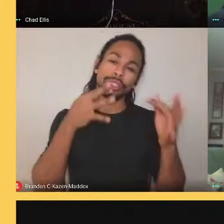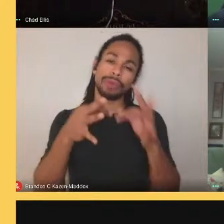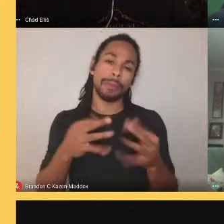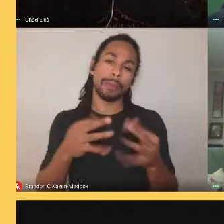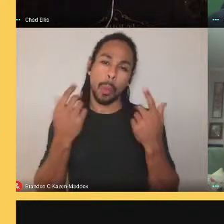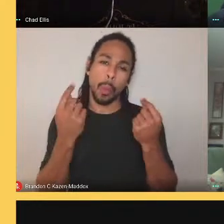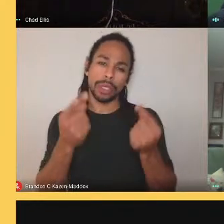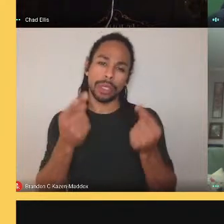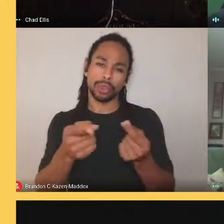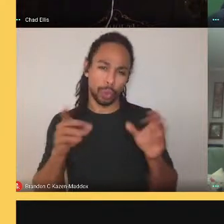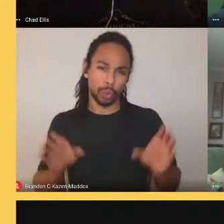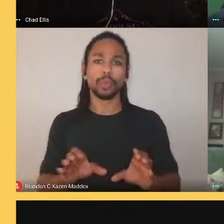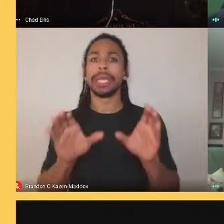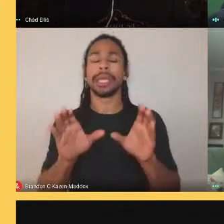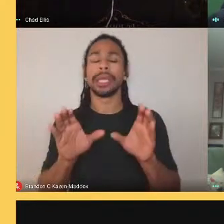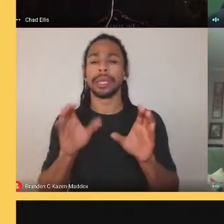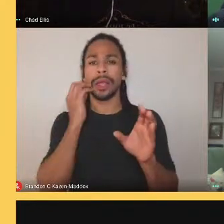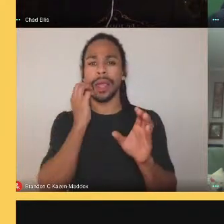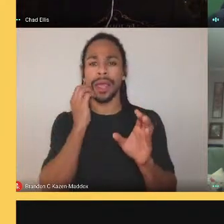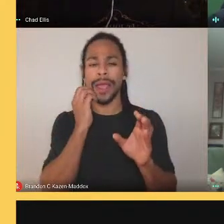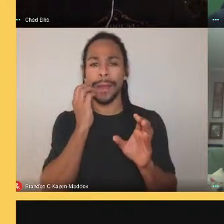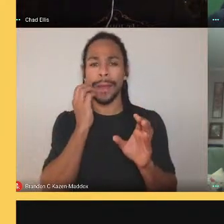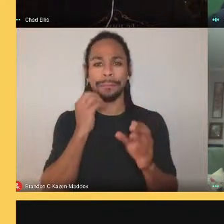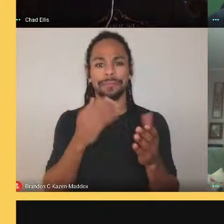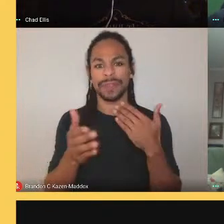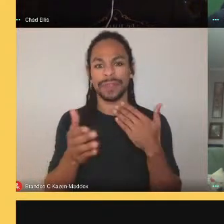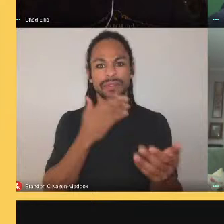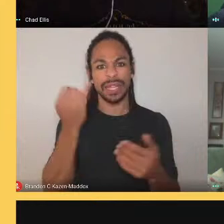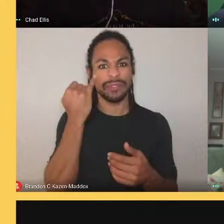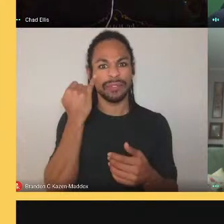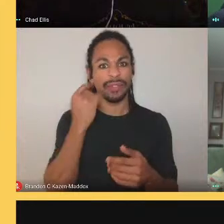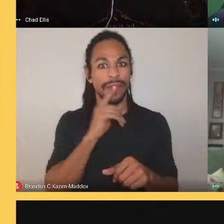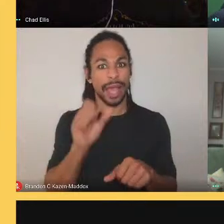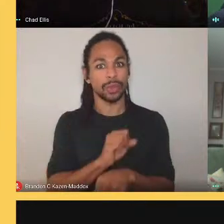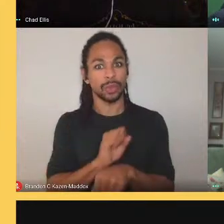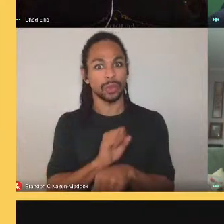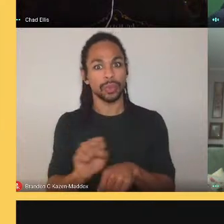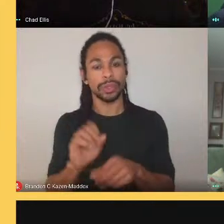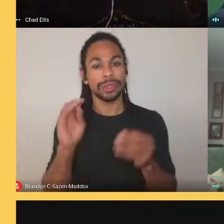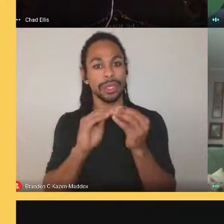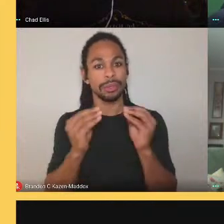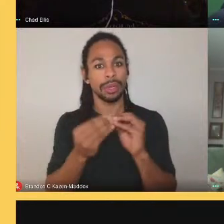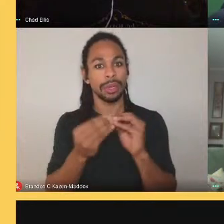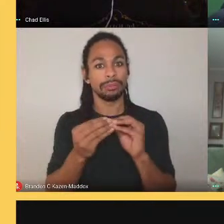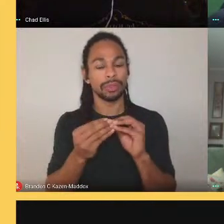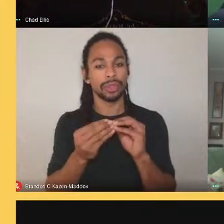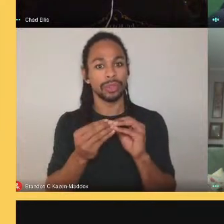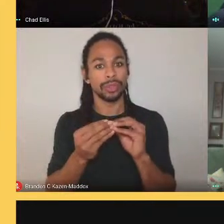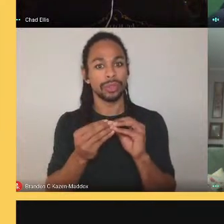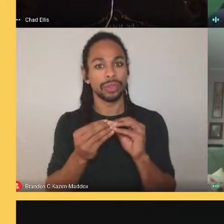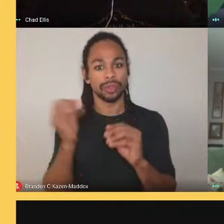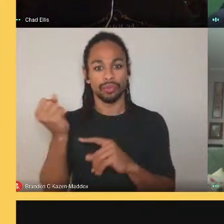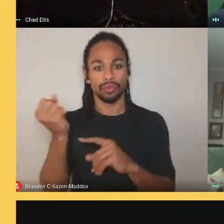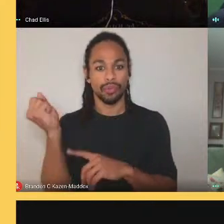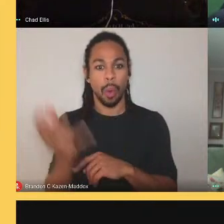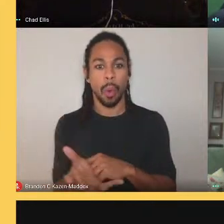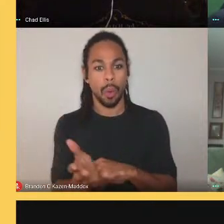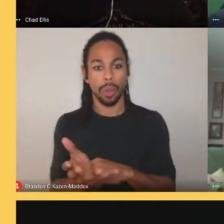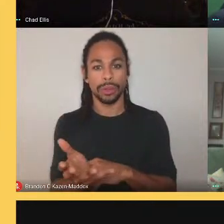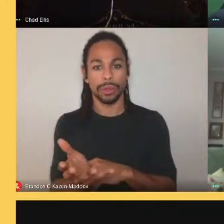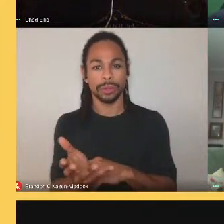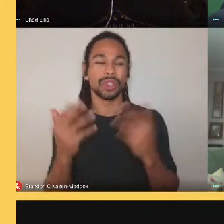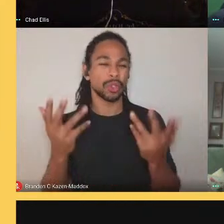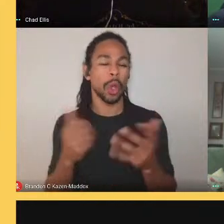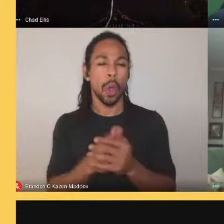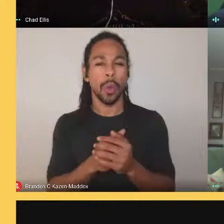even if the actual like the number of rolls. So it's definitely takes it's a